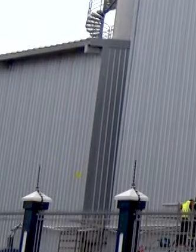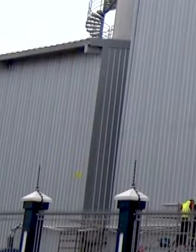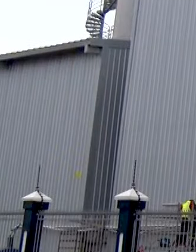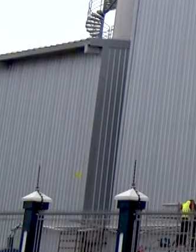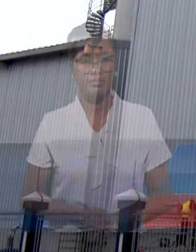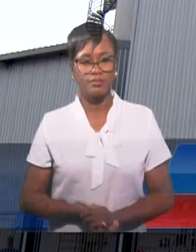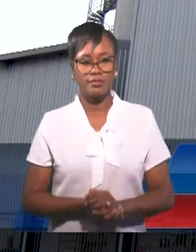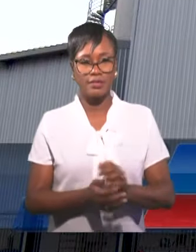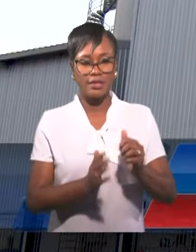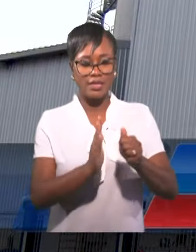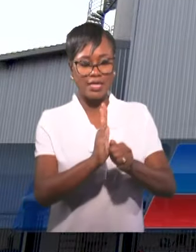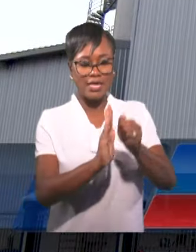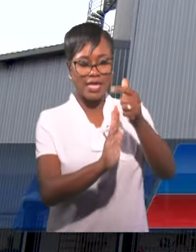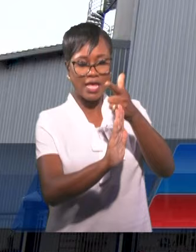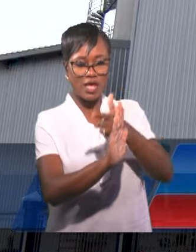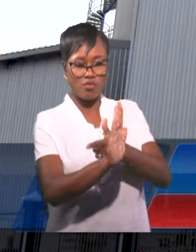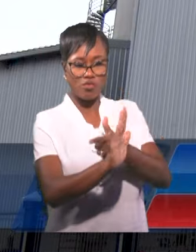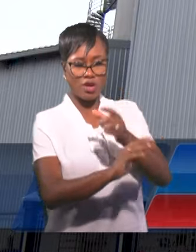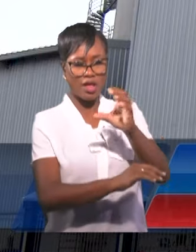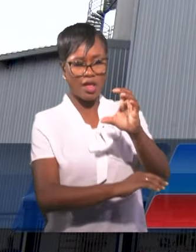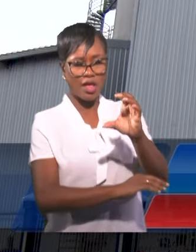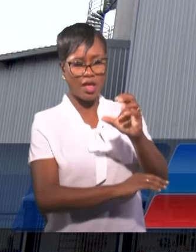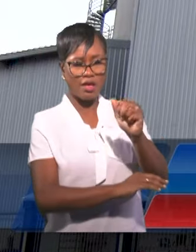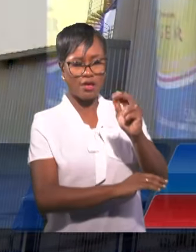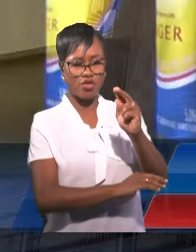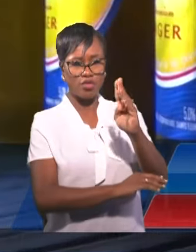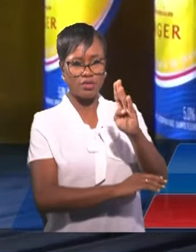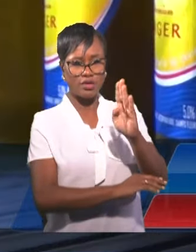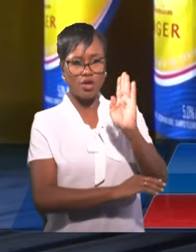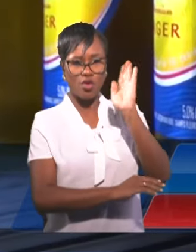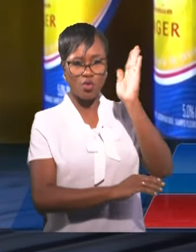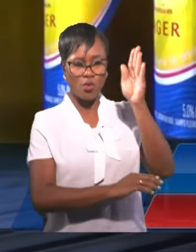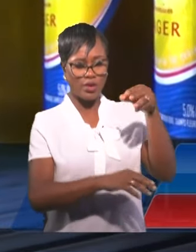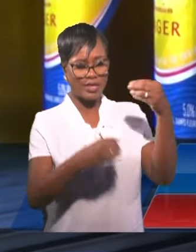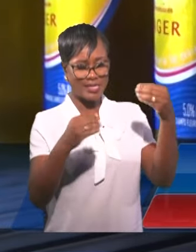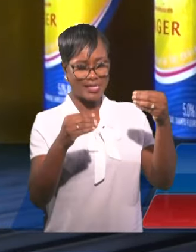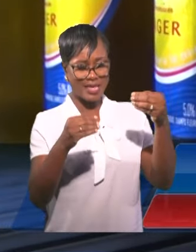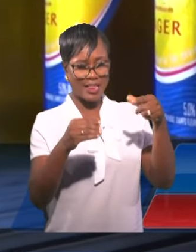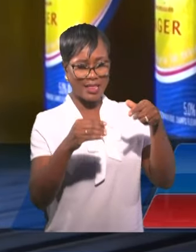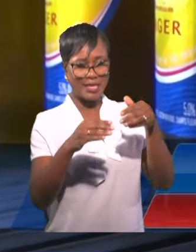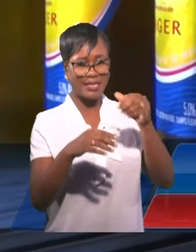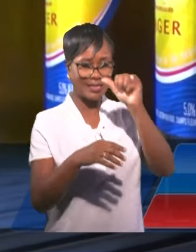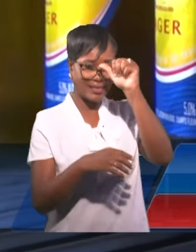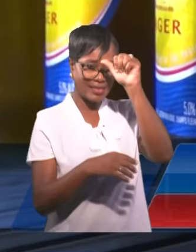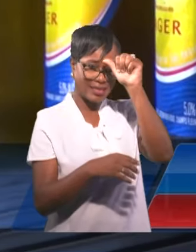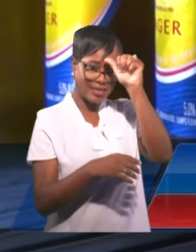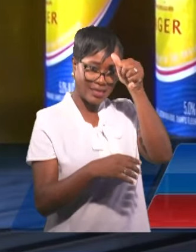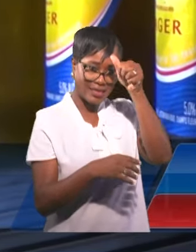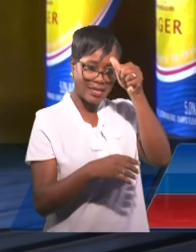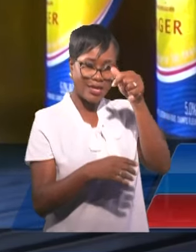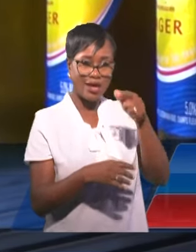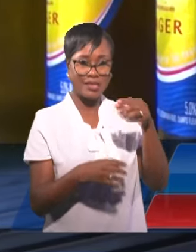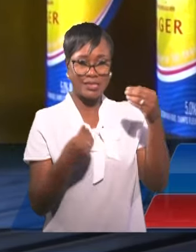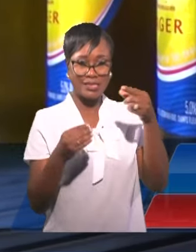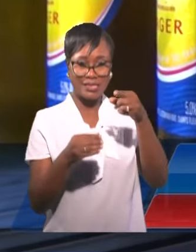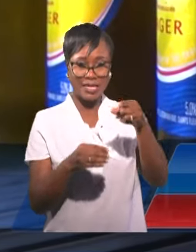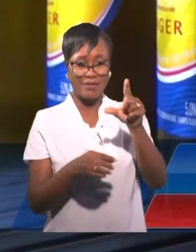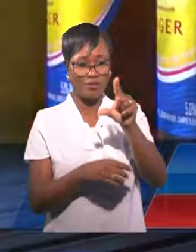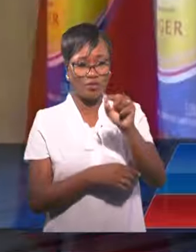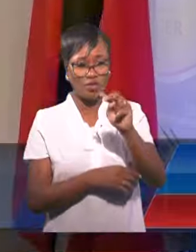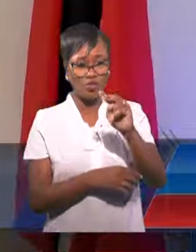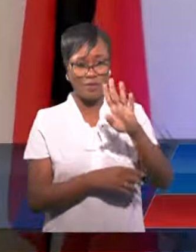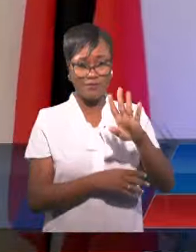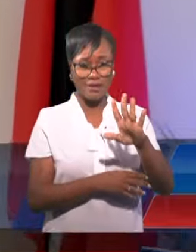In April, Carib Brewery announced its intention to enter the Indian market with its trademark product, Carib Beer, in